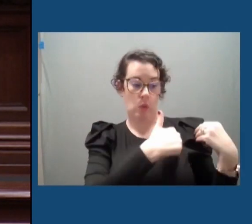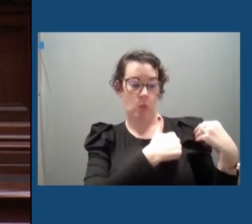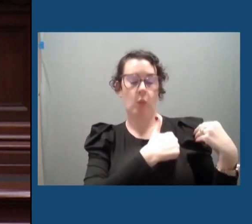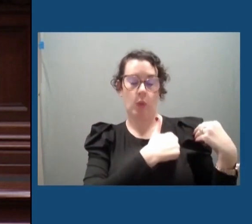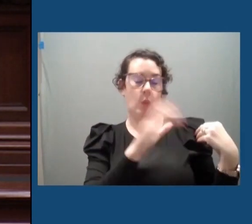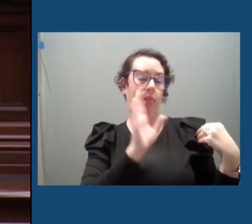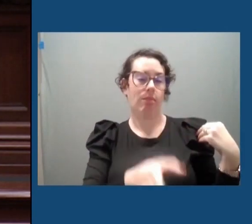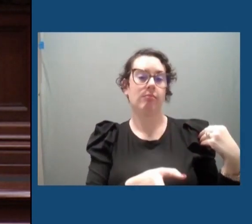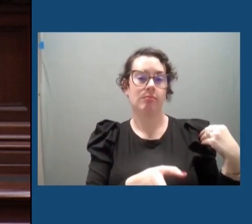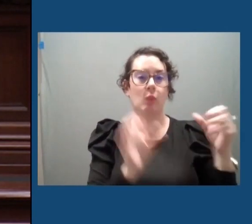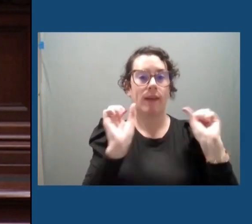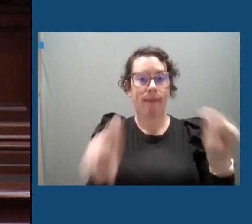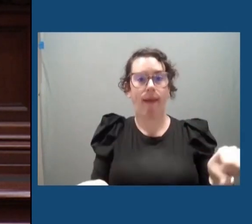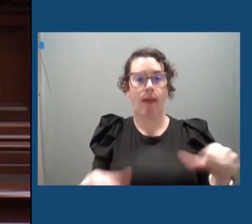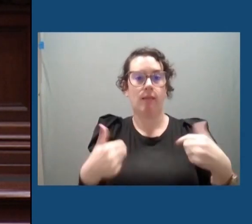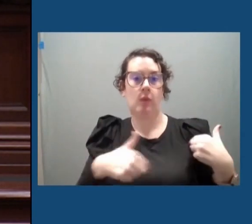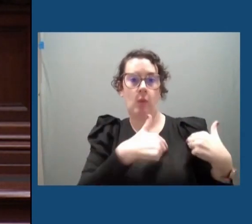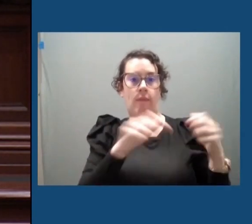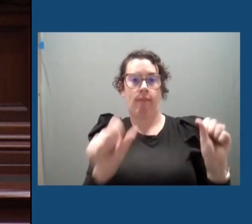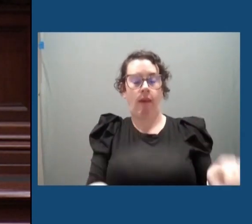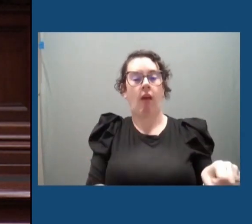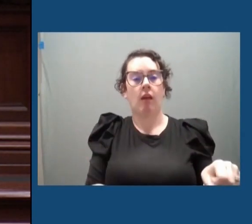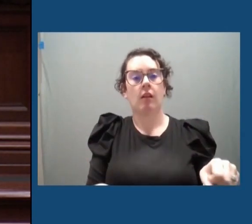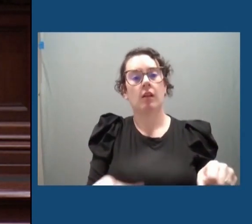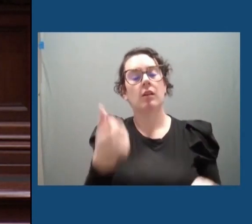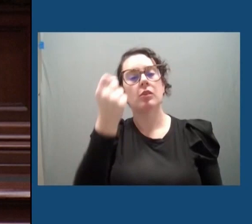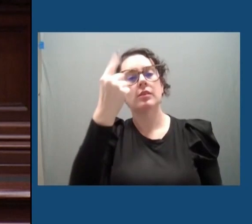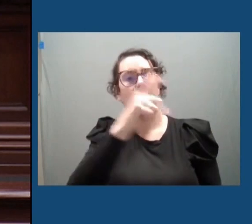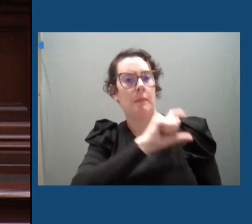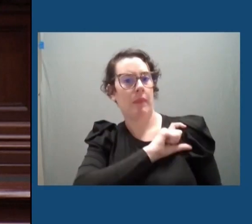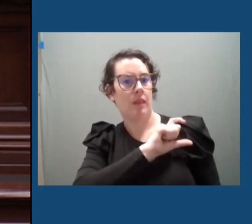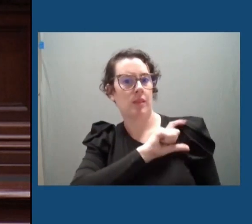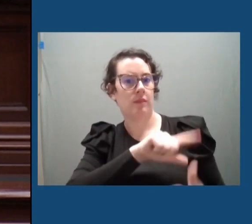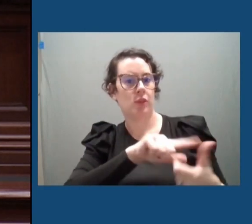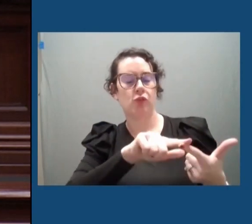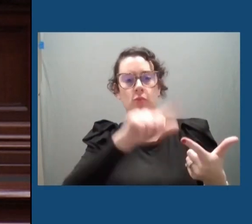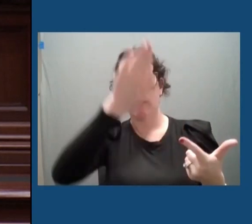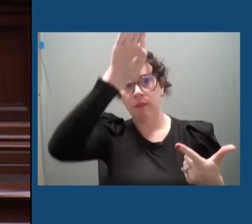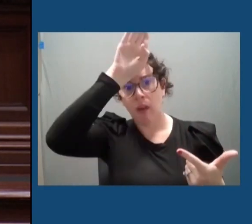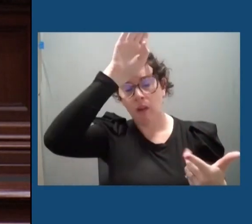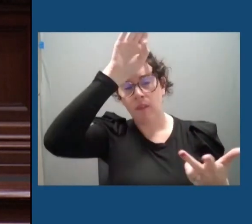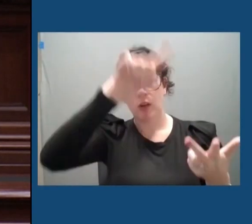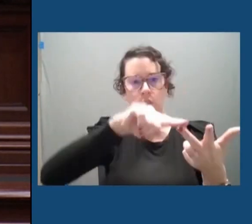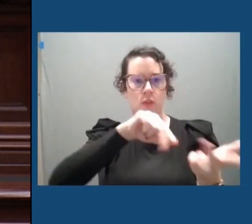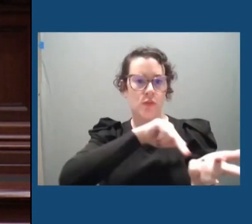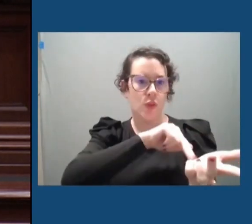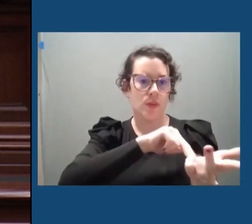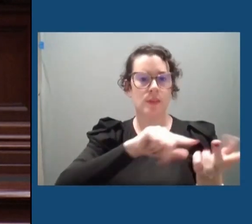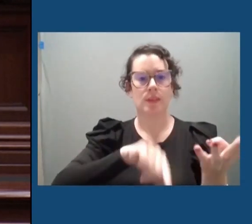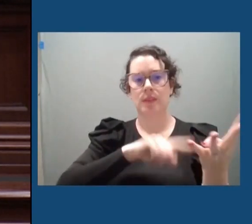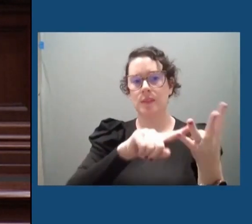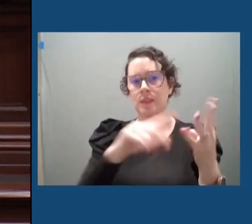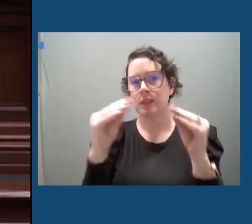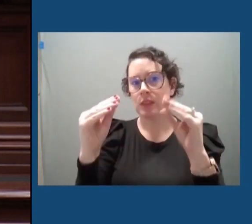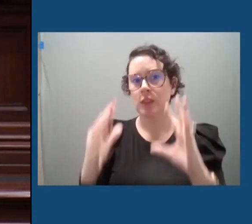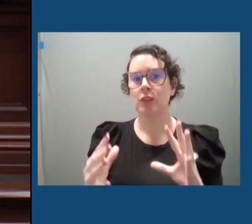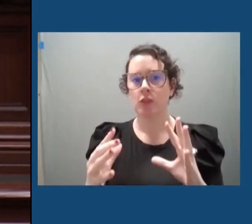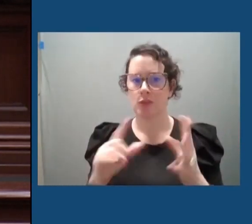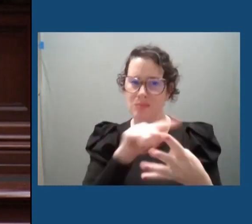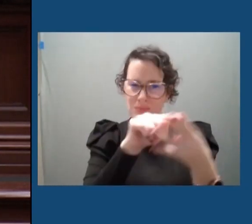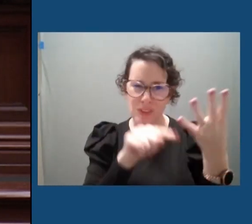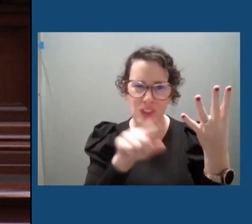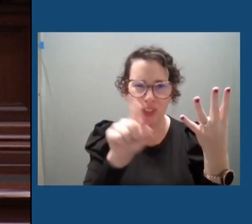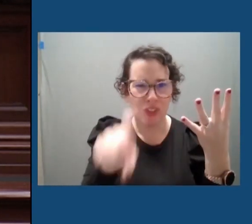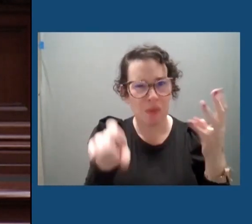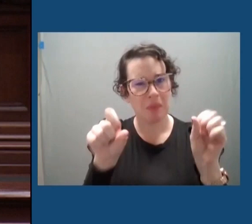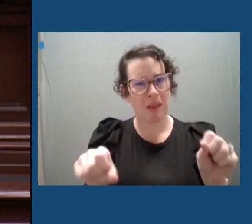task. Because police officers, firefighters, nurses, and teachers should be able to live